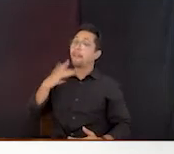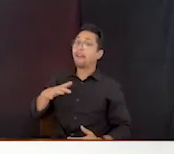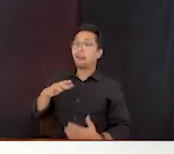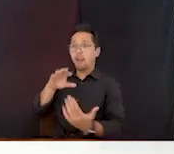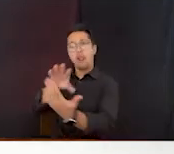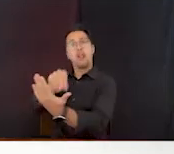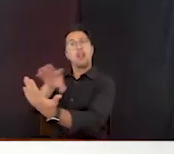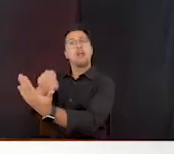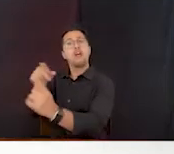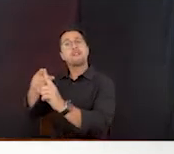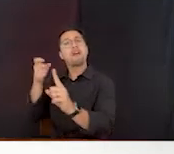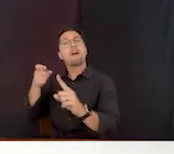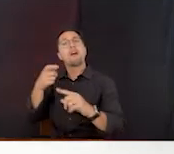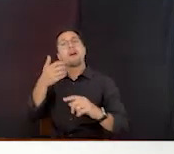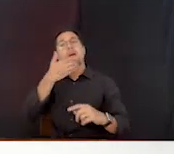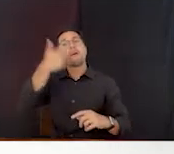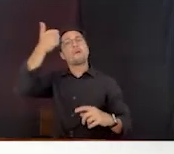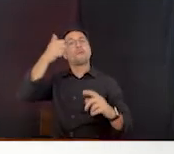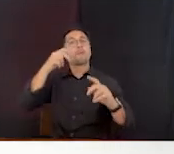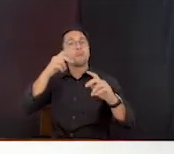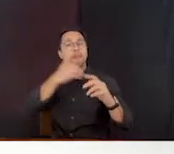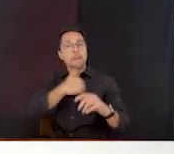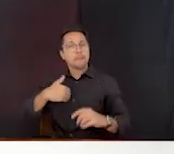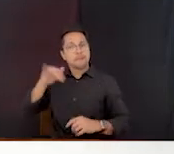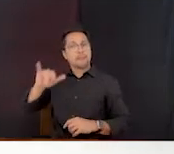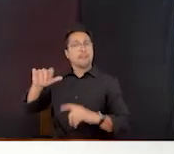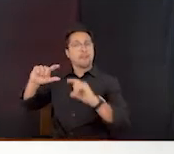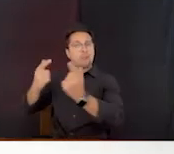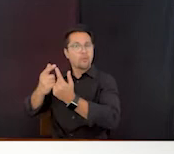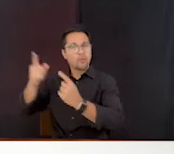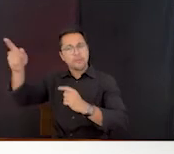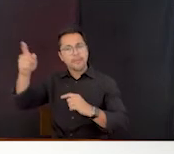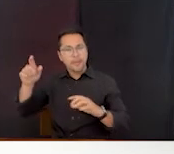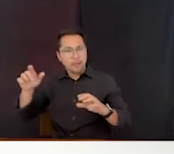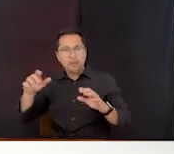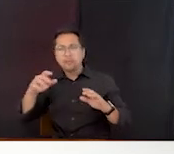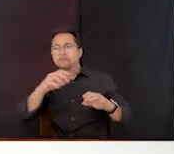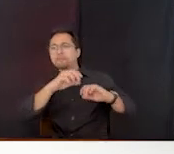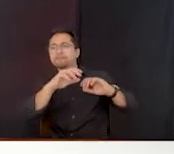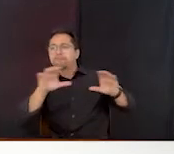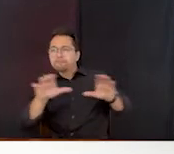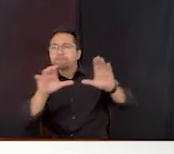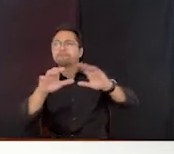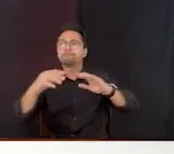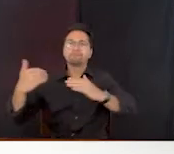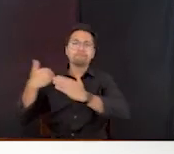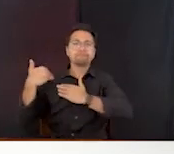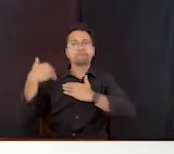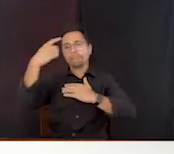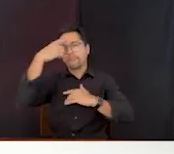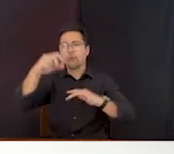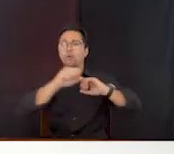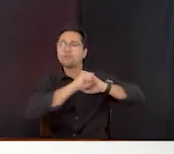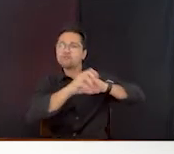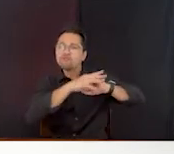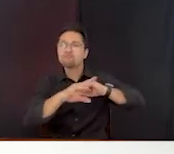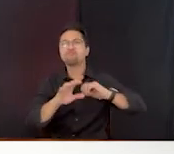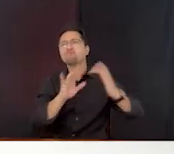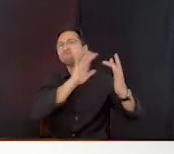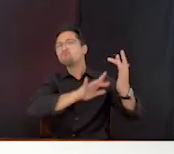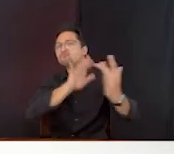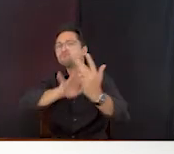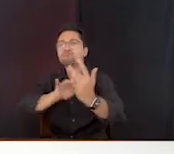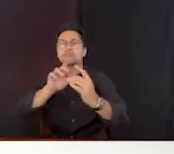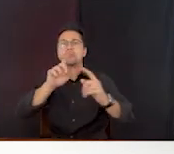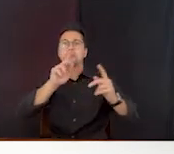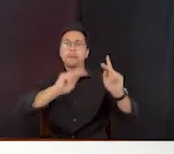from the older members of the group that were doing the social media, reaching out to people, and finding like venues for